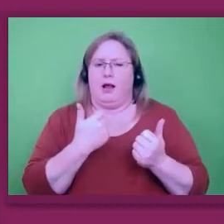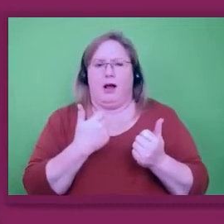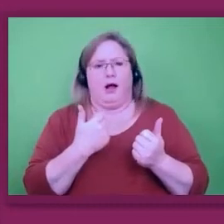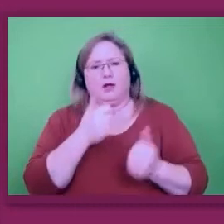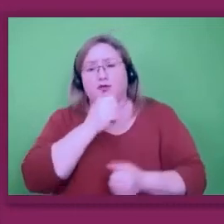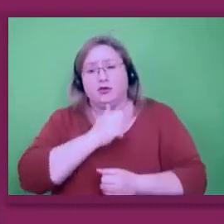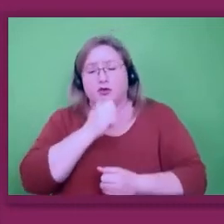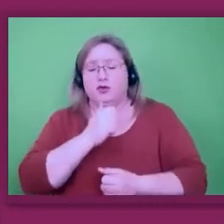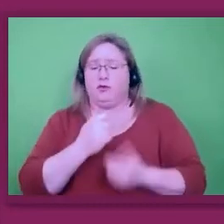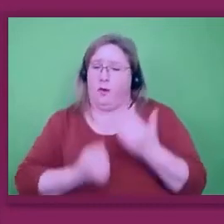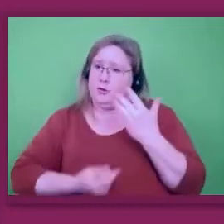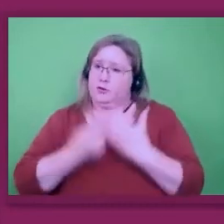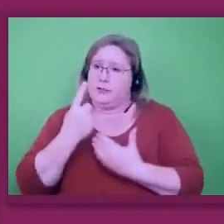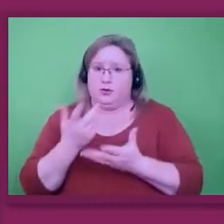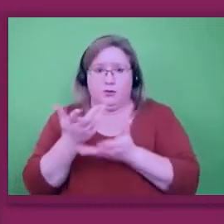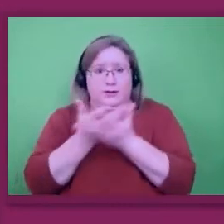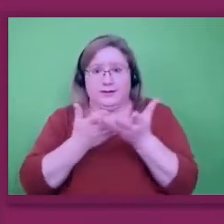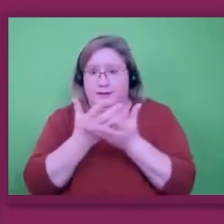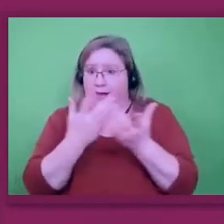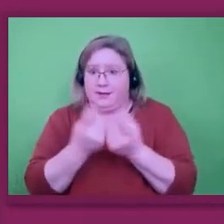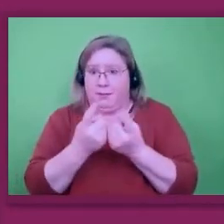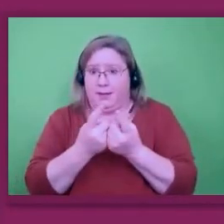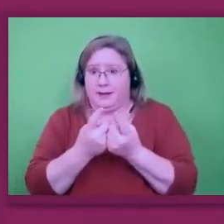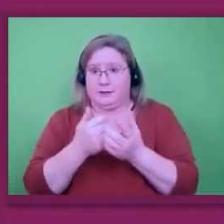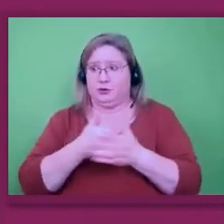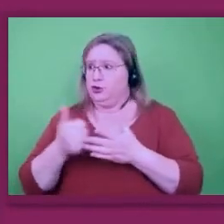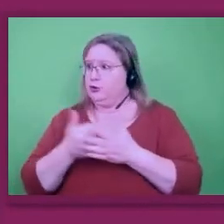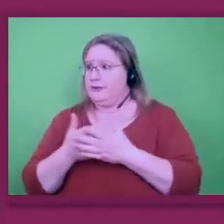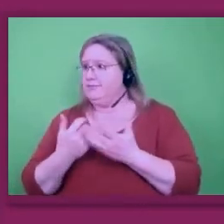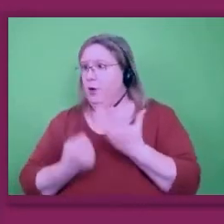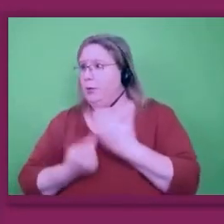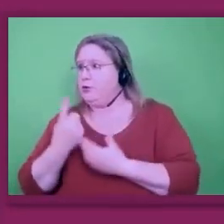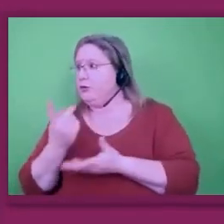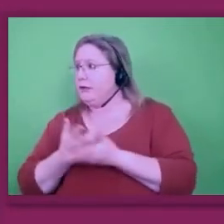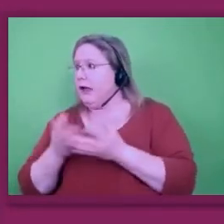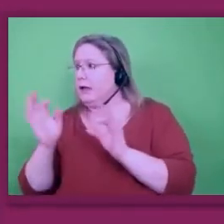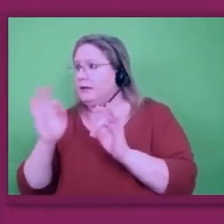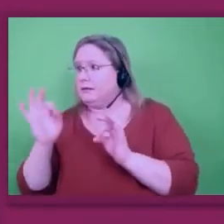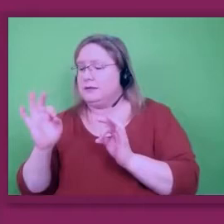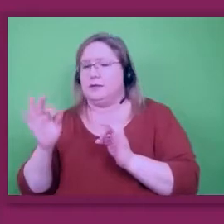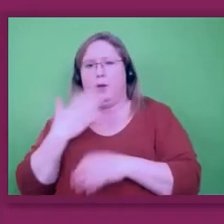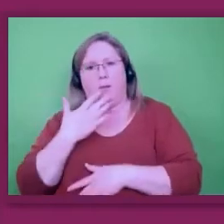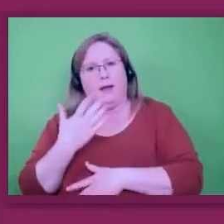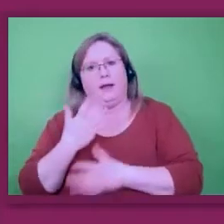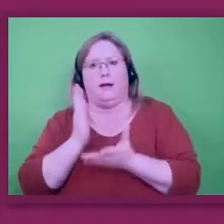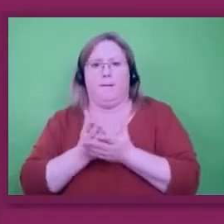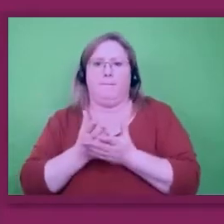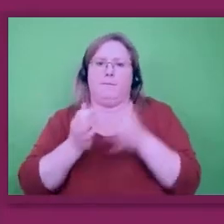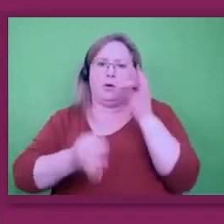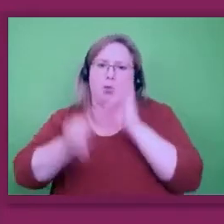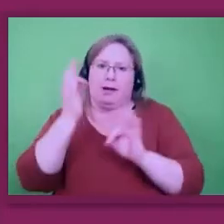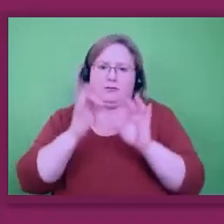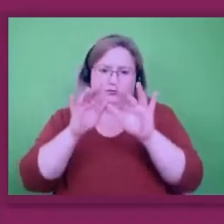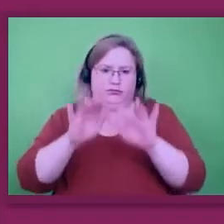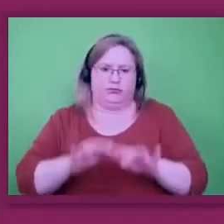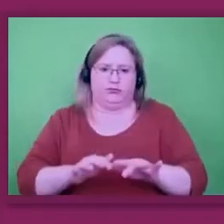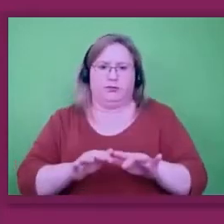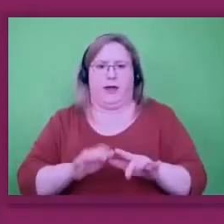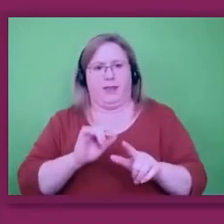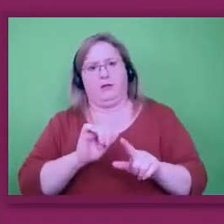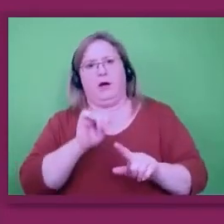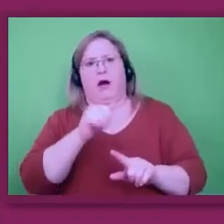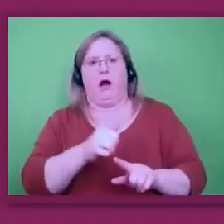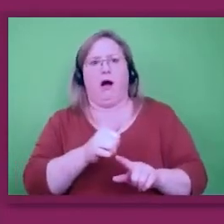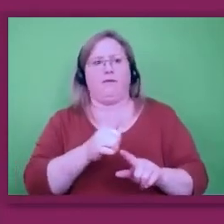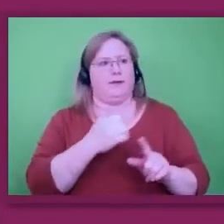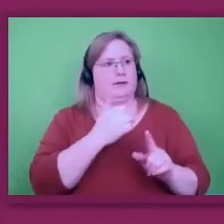to discuss something that never really gets discussed enough. So please do put your questions in the chat so that we can pick them up after our final